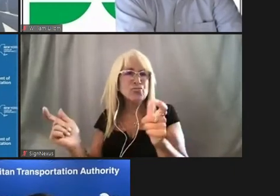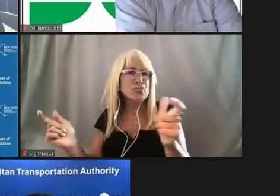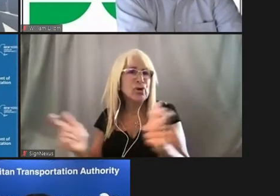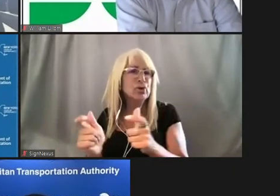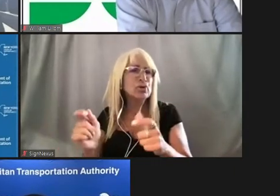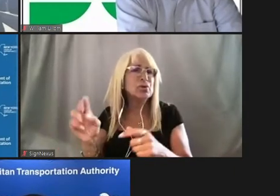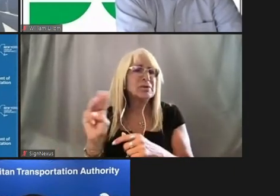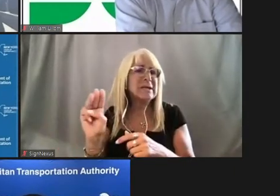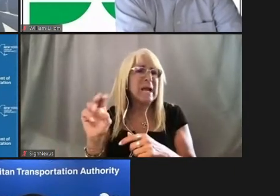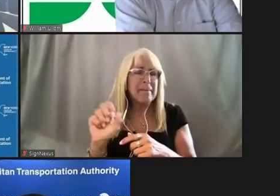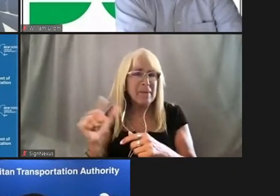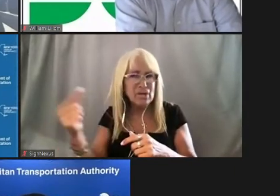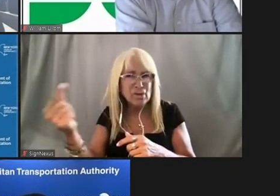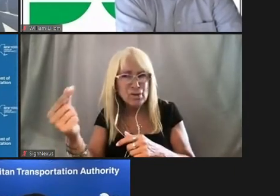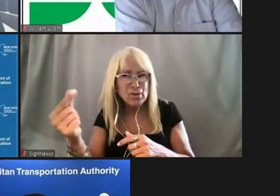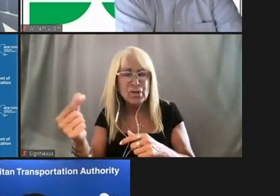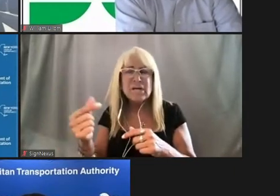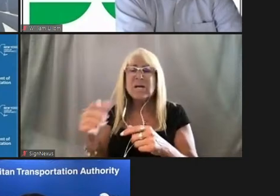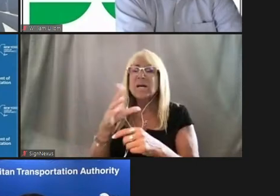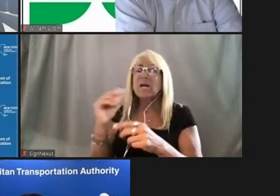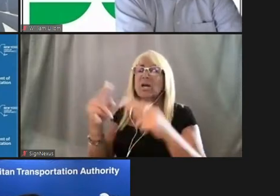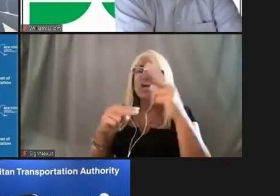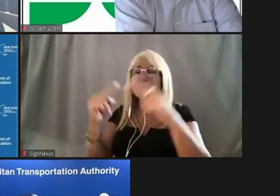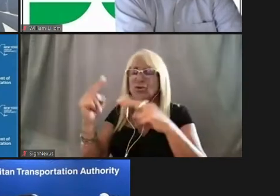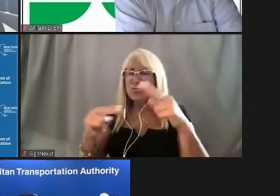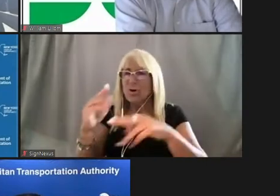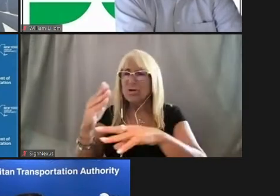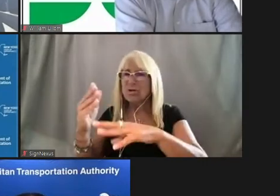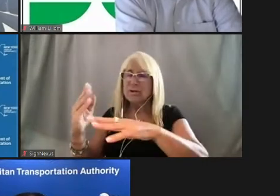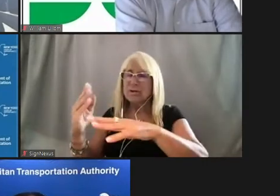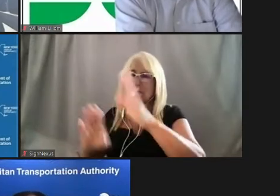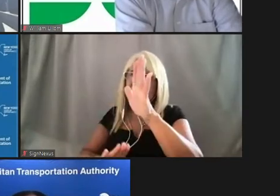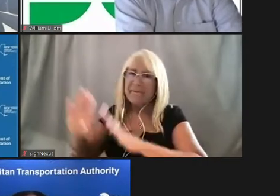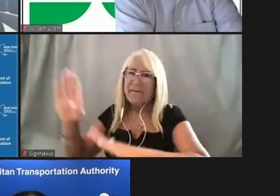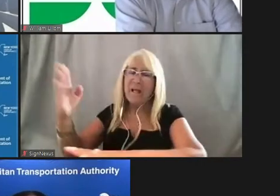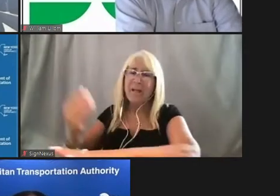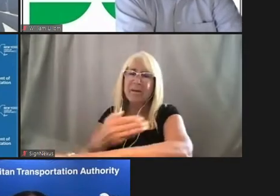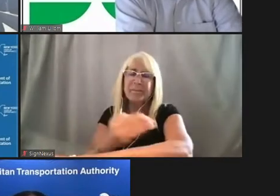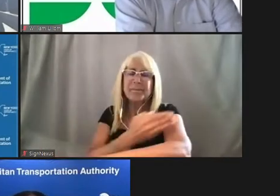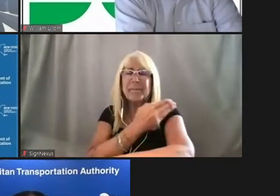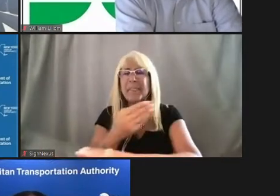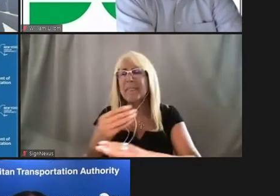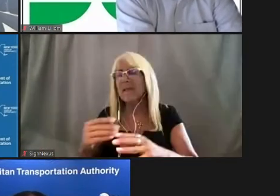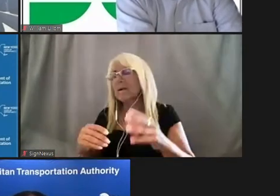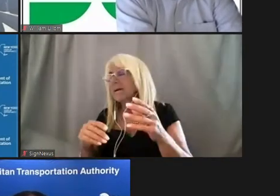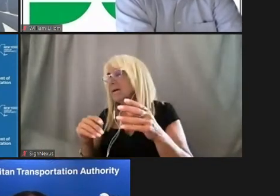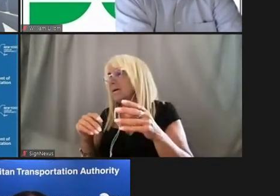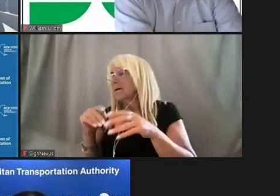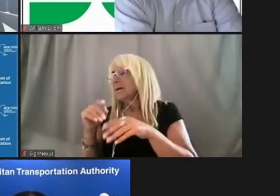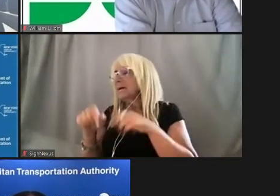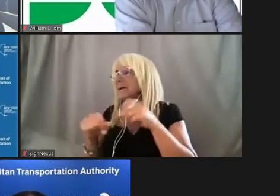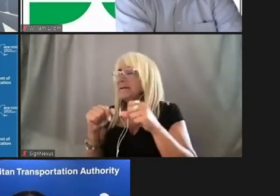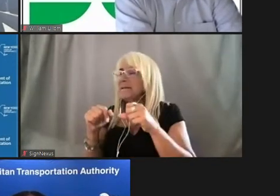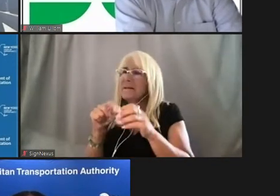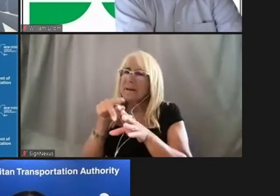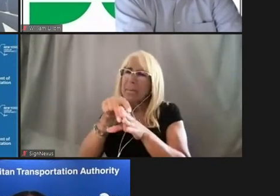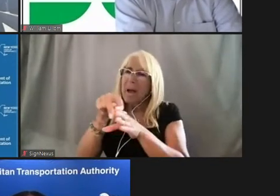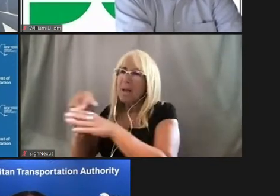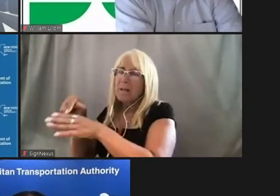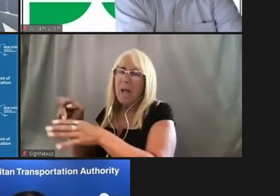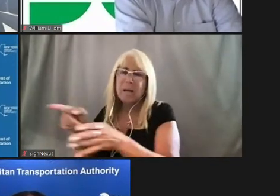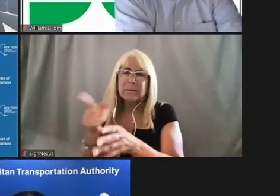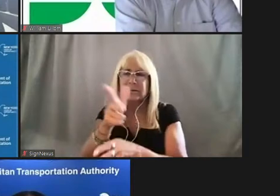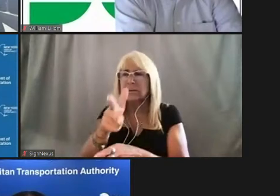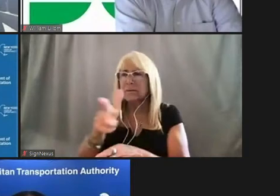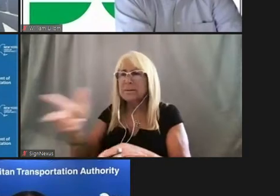construction and development Go undeterred dining sheds City bike docks and the list goes on none of this has been addressed